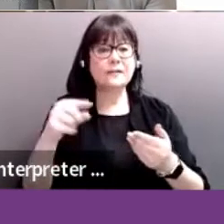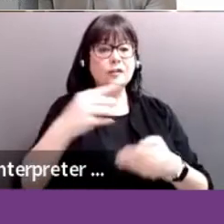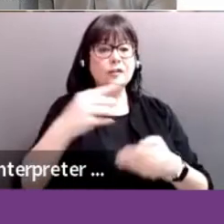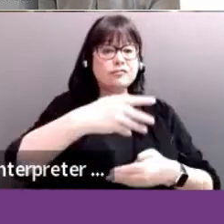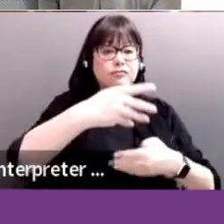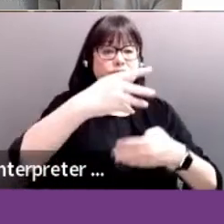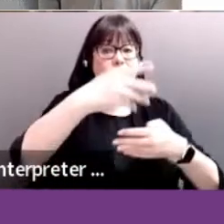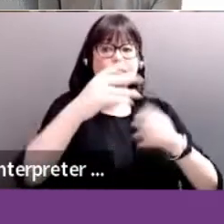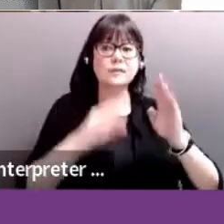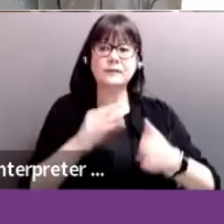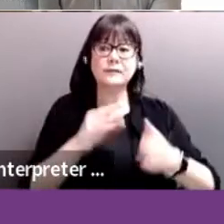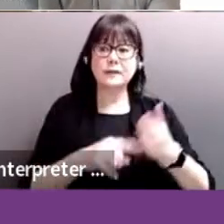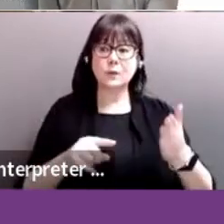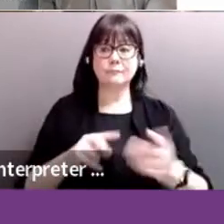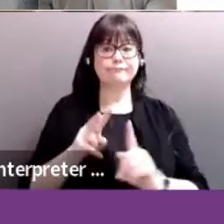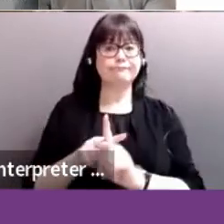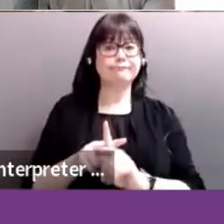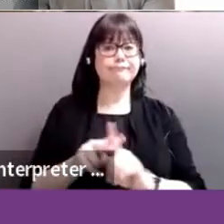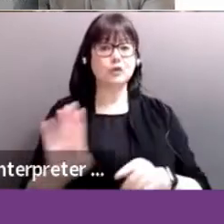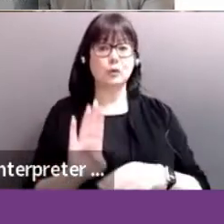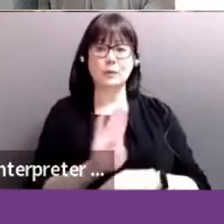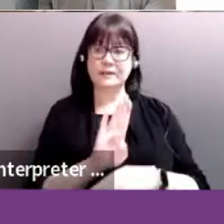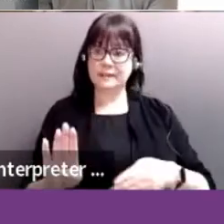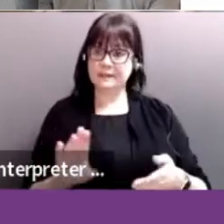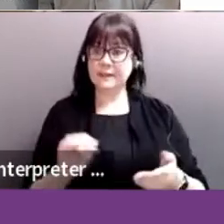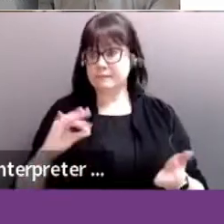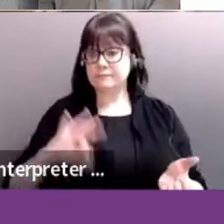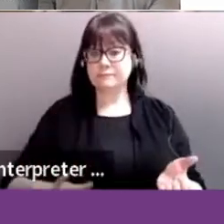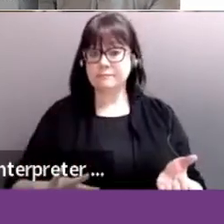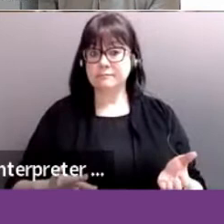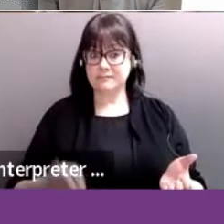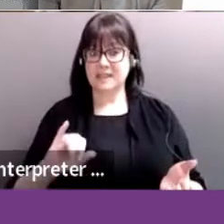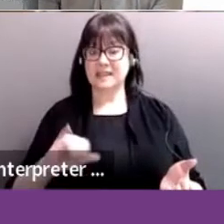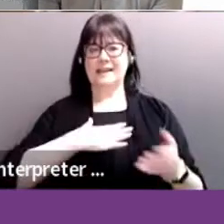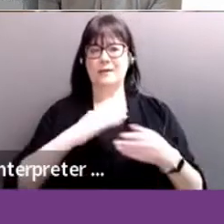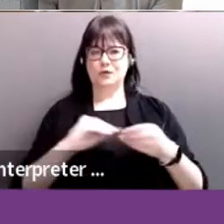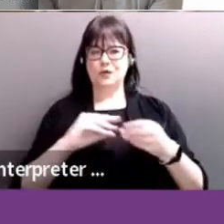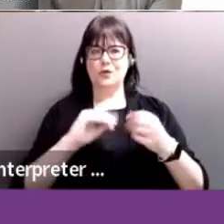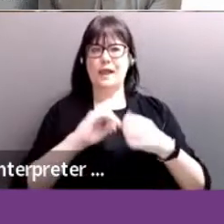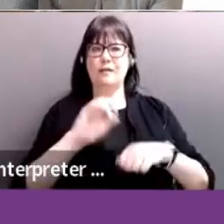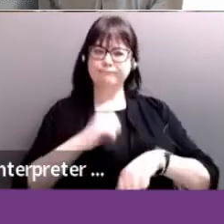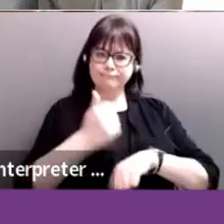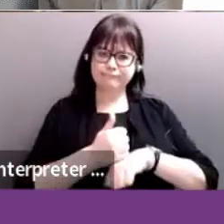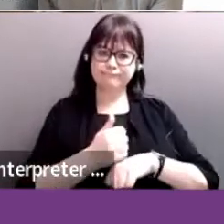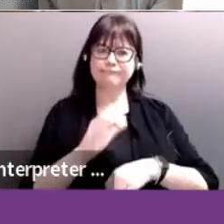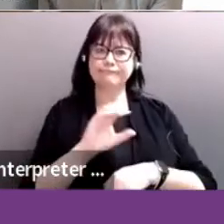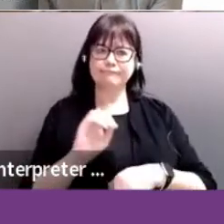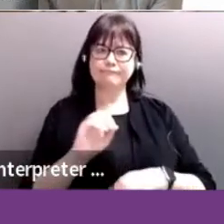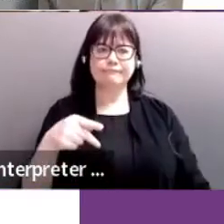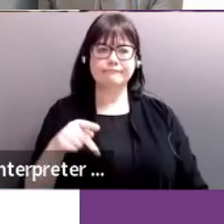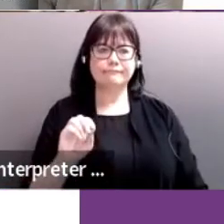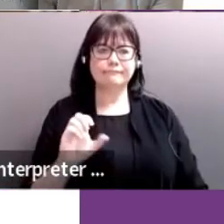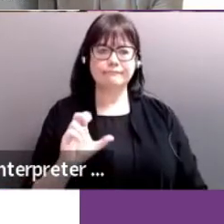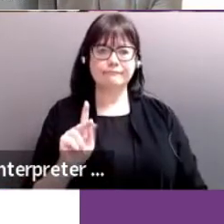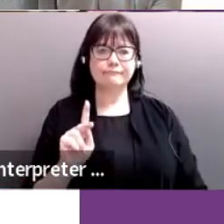grow. So that's the story of Pocketed. And now I'm going to switch over and pass it off to Katherine, and she is going to run us